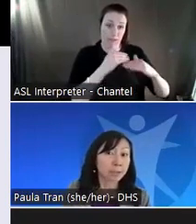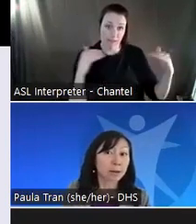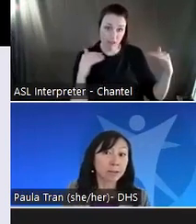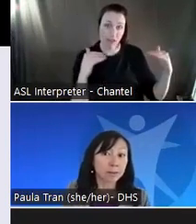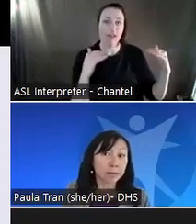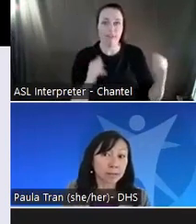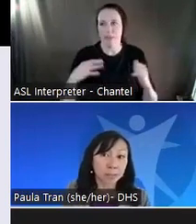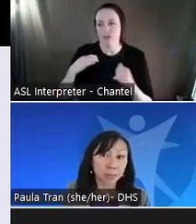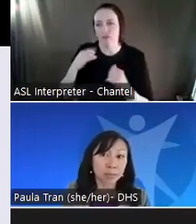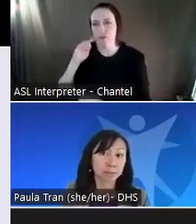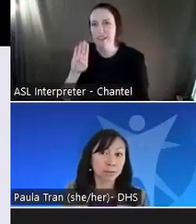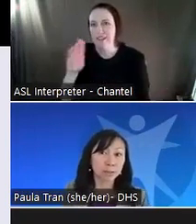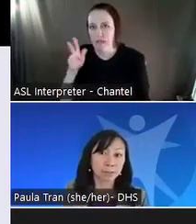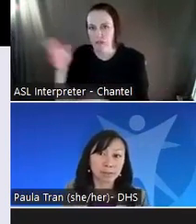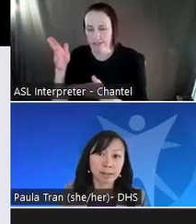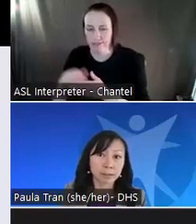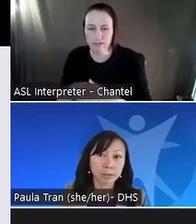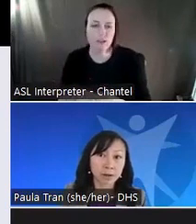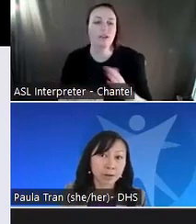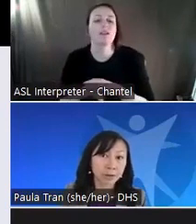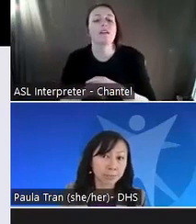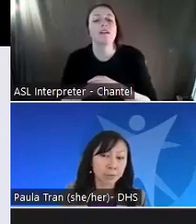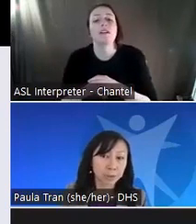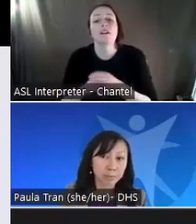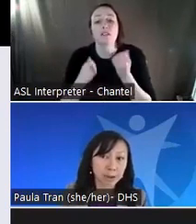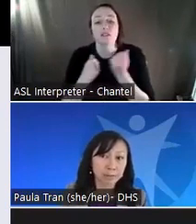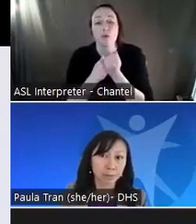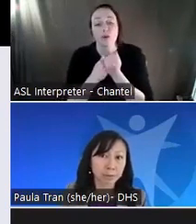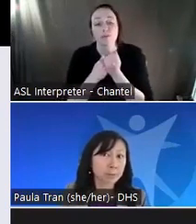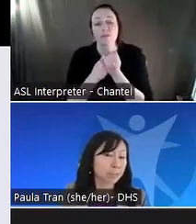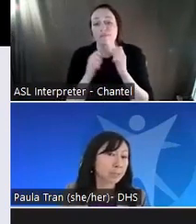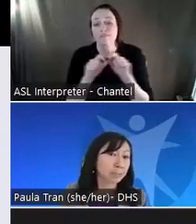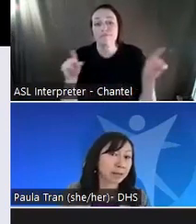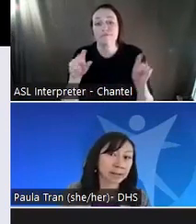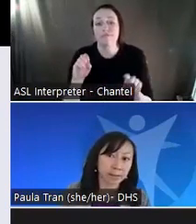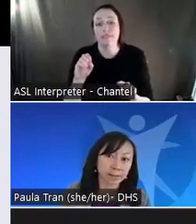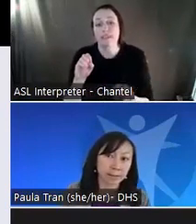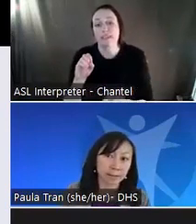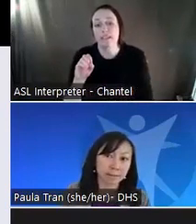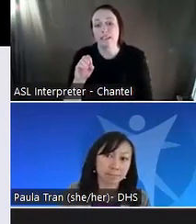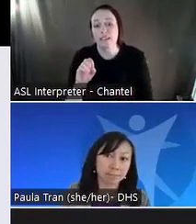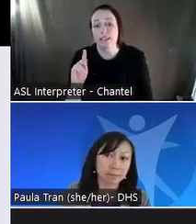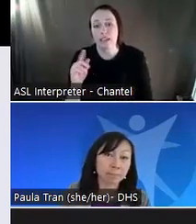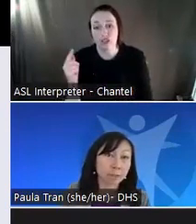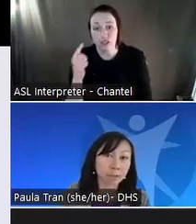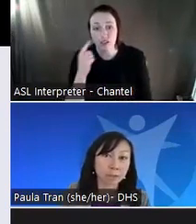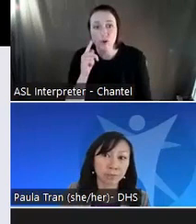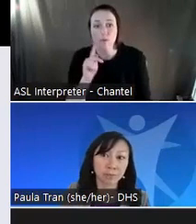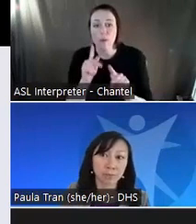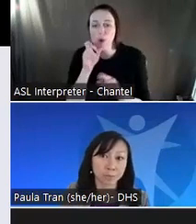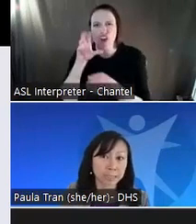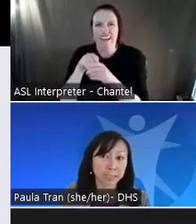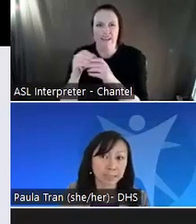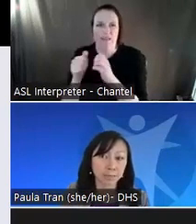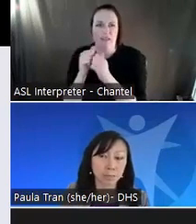This budget also supports the launch of an electrocardiogram screening pilot for youth participating in athletics. On